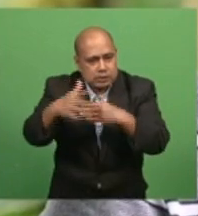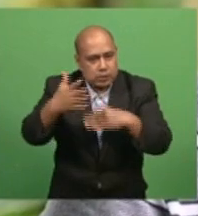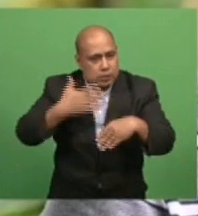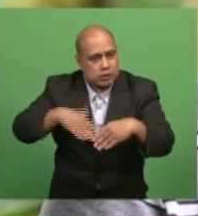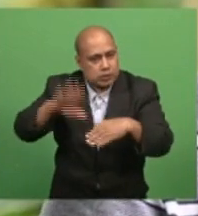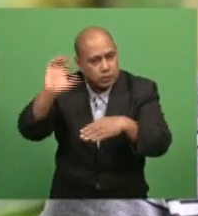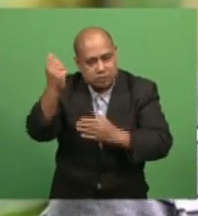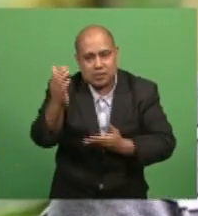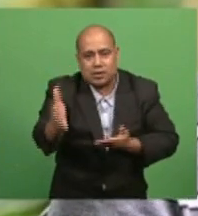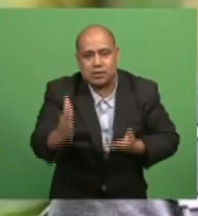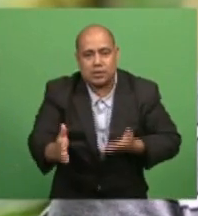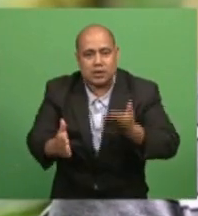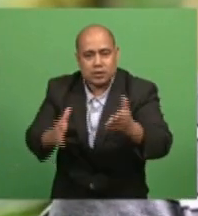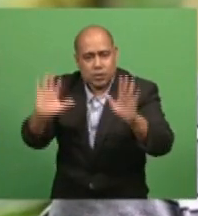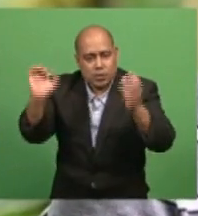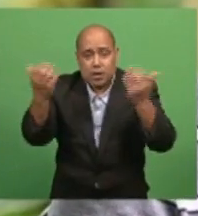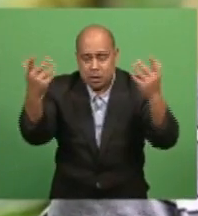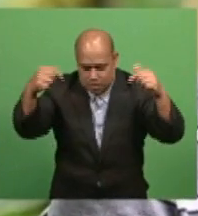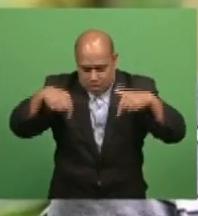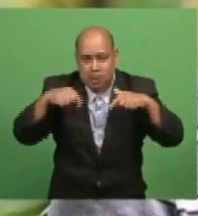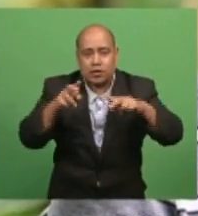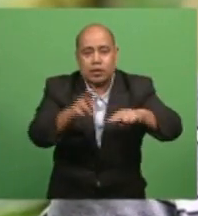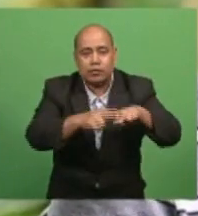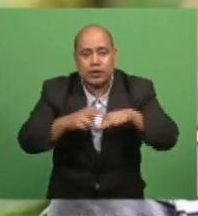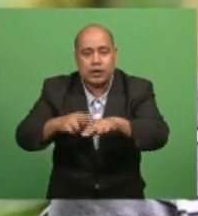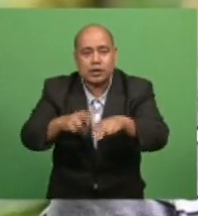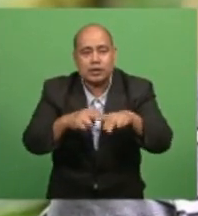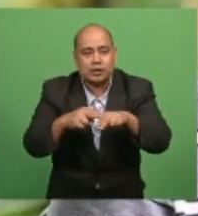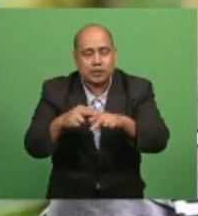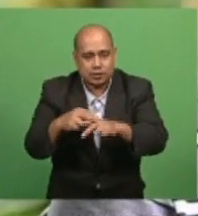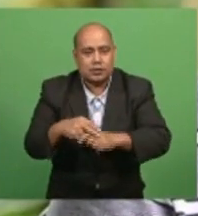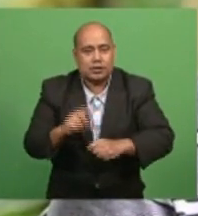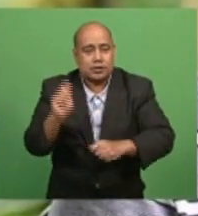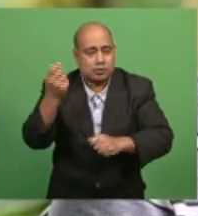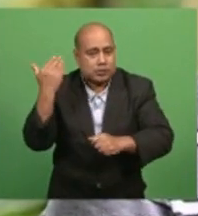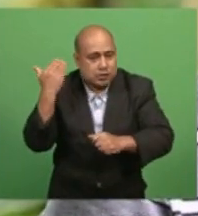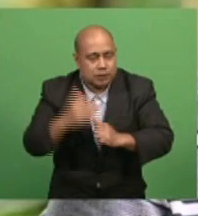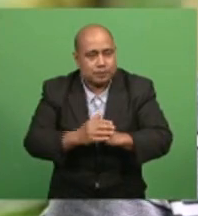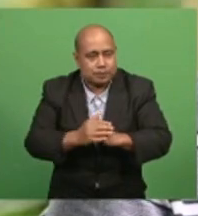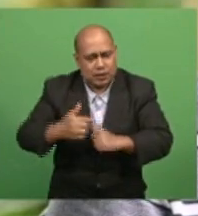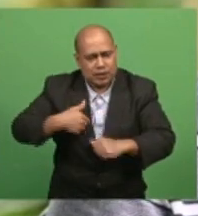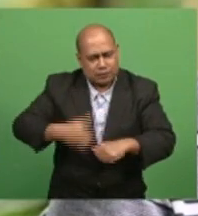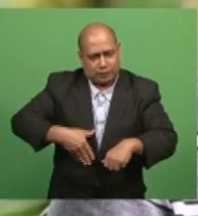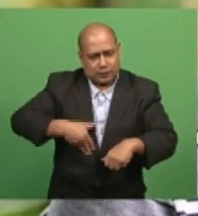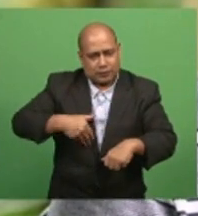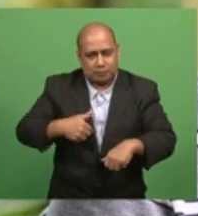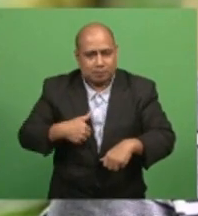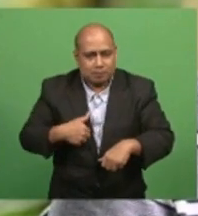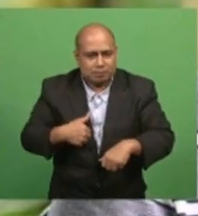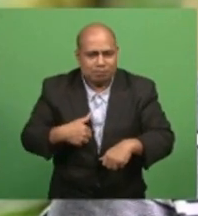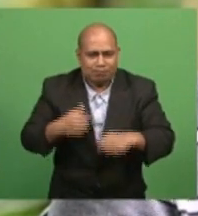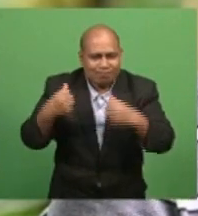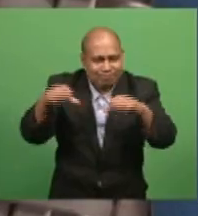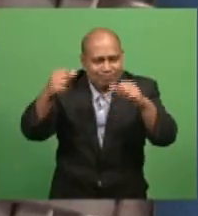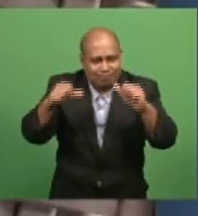also internationally. So I feel that I had achieved a lot of things in